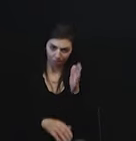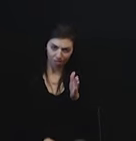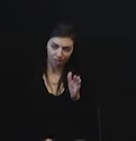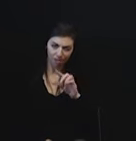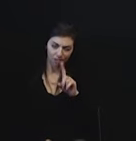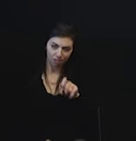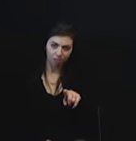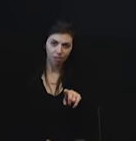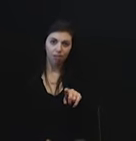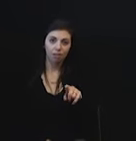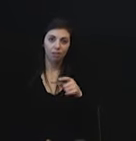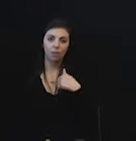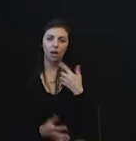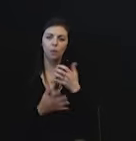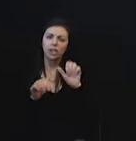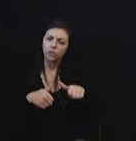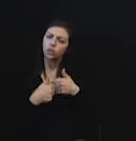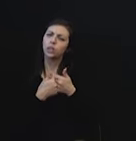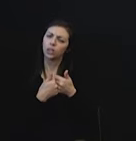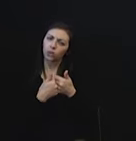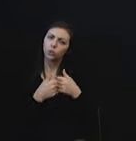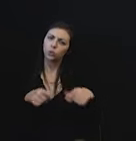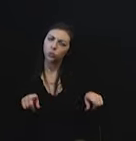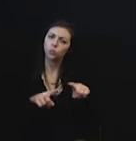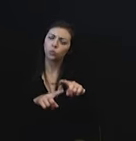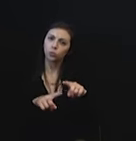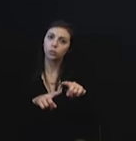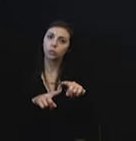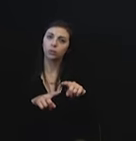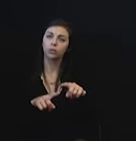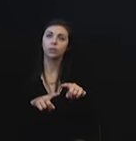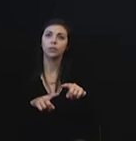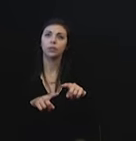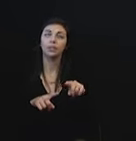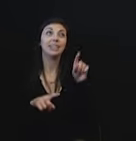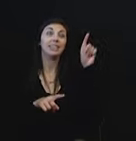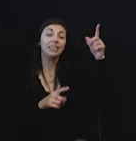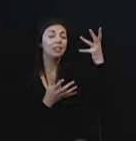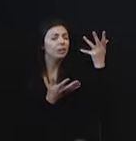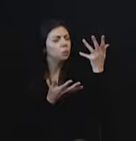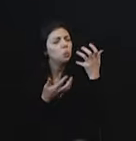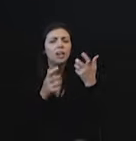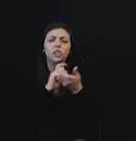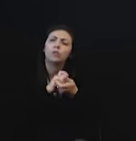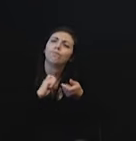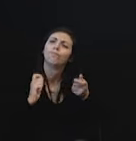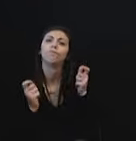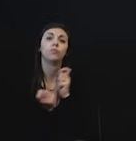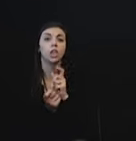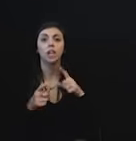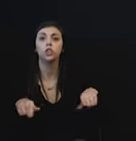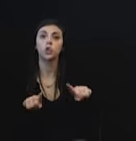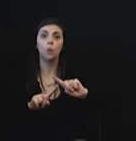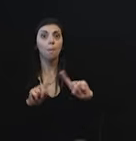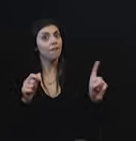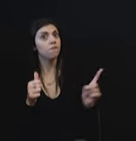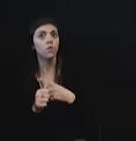I want to challenge you in that. He desires to transform you, but we have to first